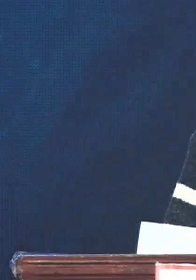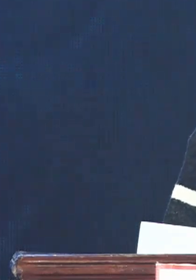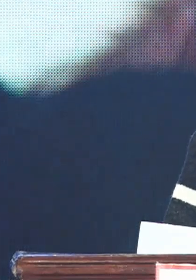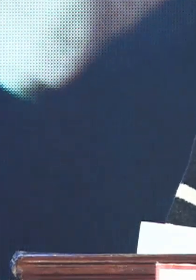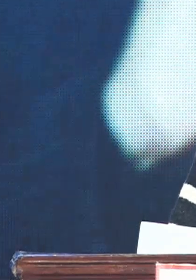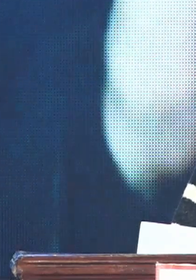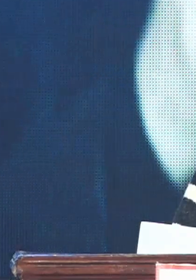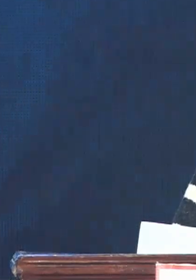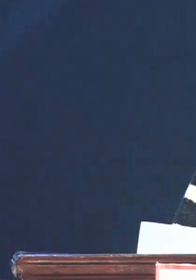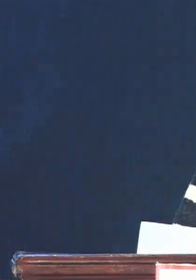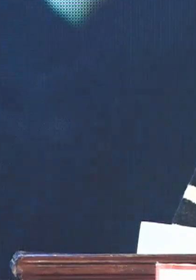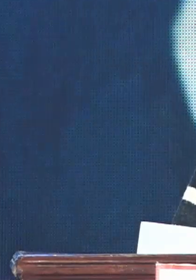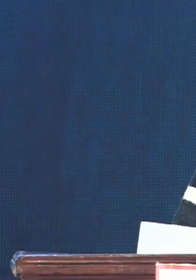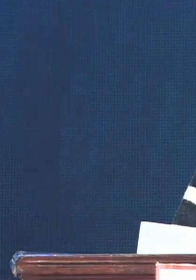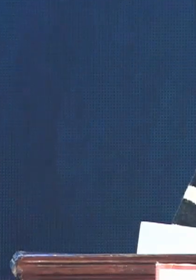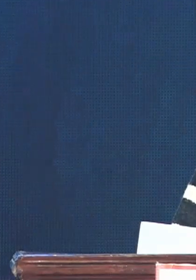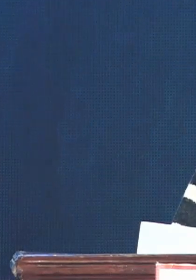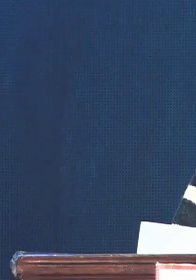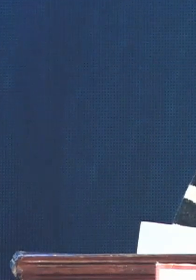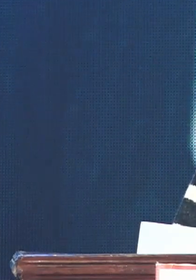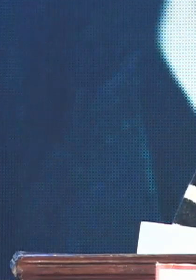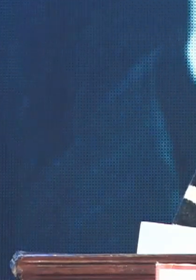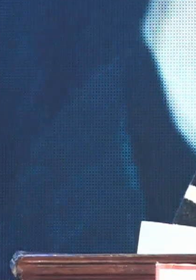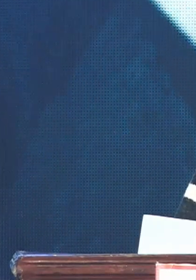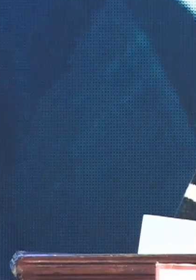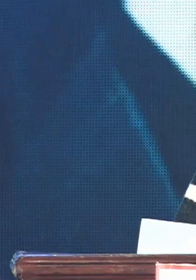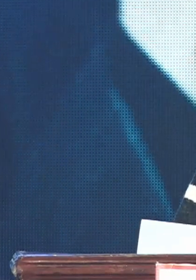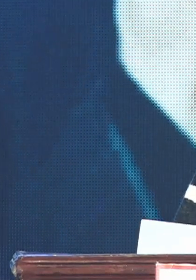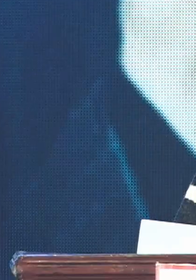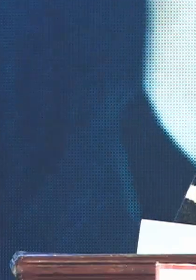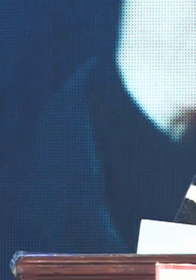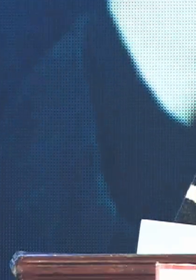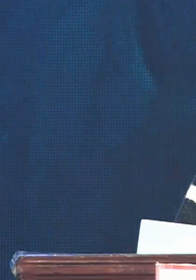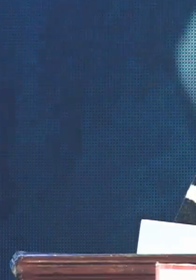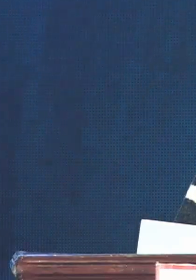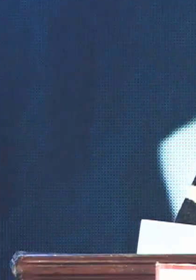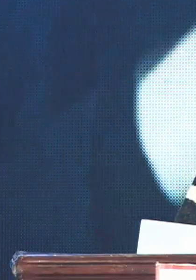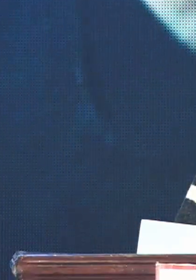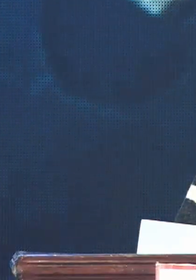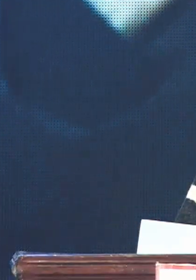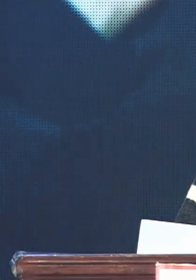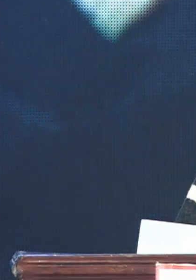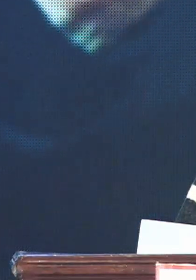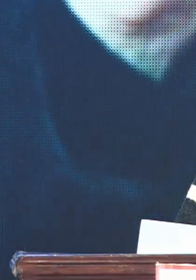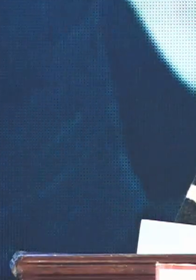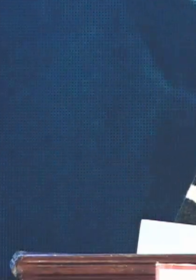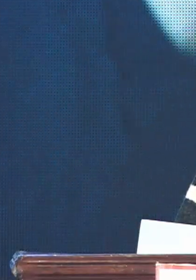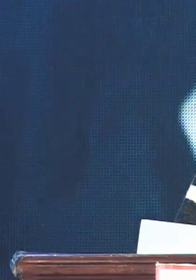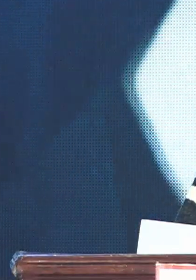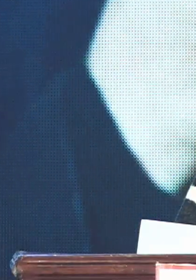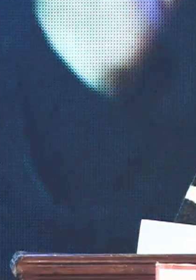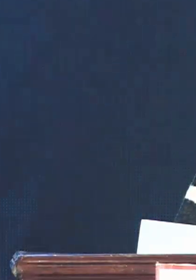Dr. Sara Baumann for her presentation. Dr. Sara is an assistant professor and filmmaker in behavioral and